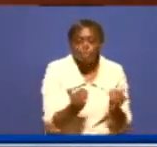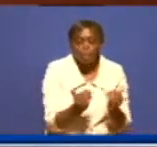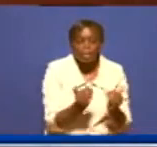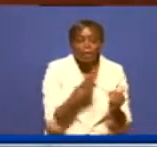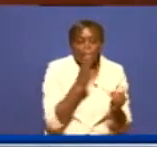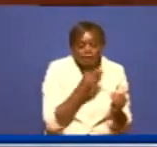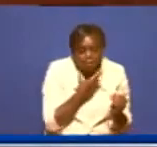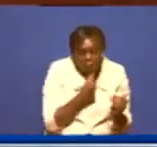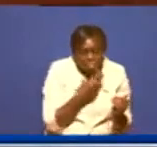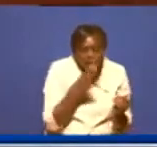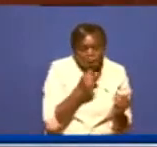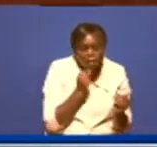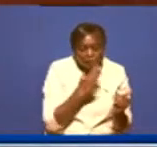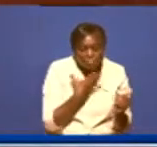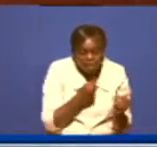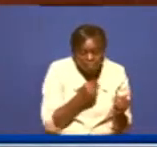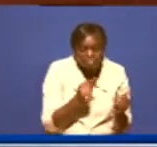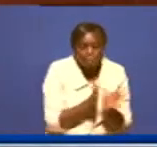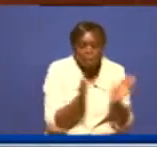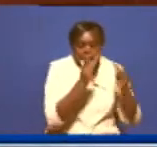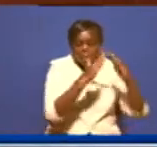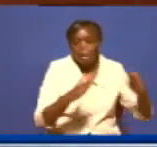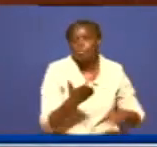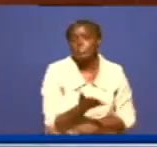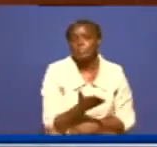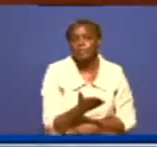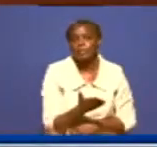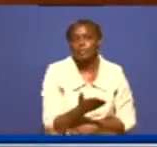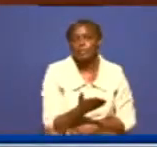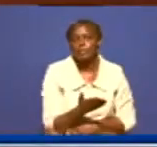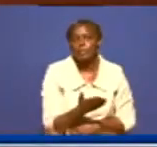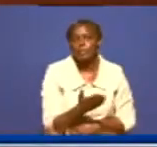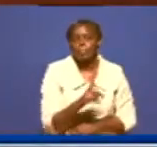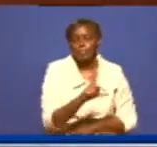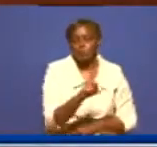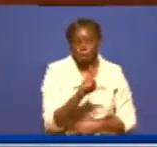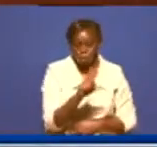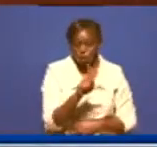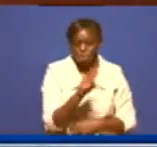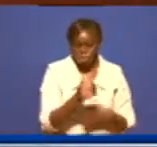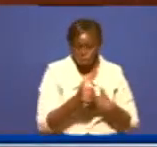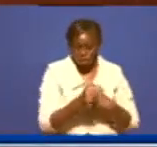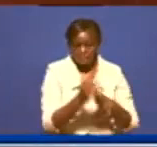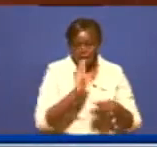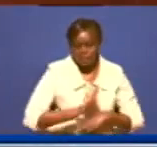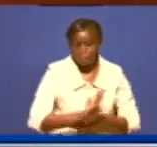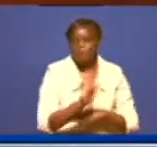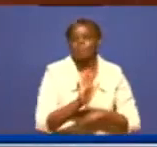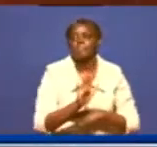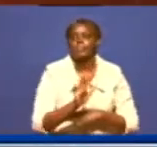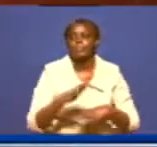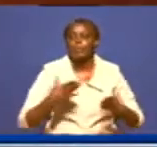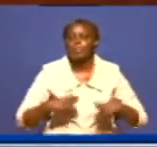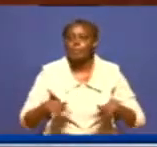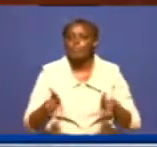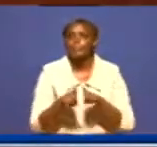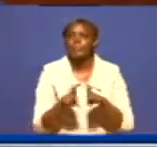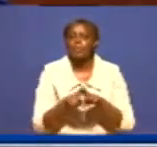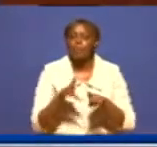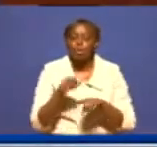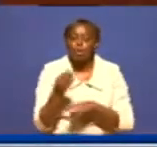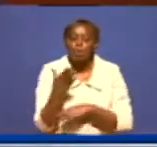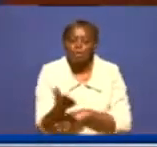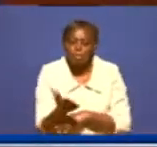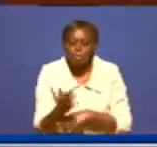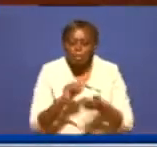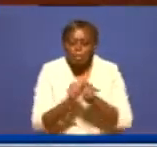living in a public house, Madam Speaker, but they should be the law that guides them, Madam Speaker. And you know, people, even when you go there, they have turned